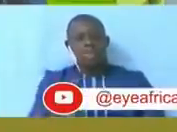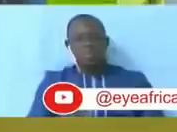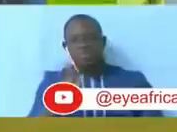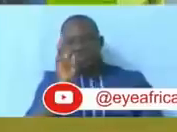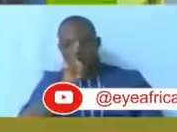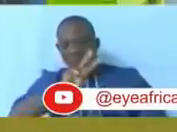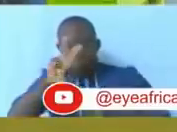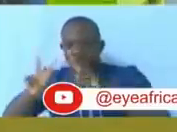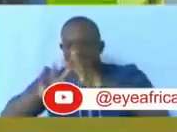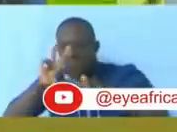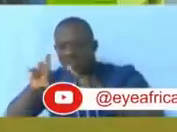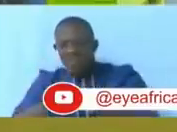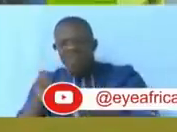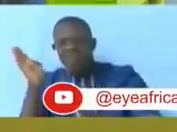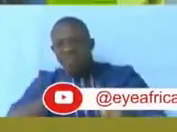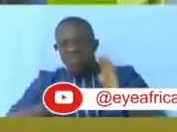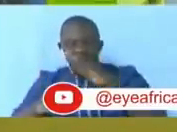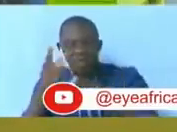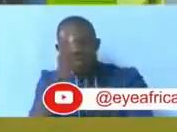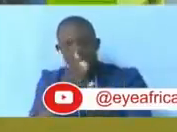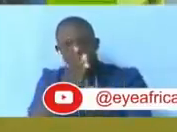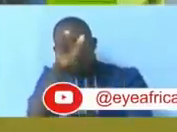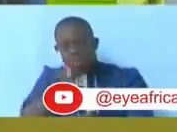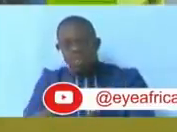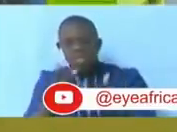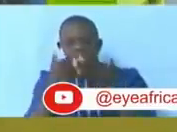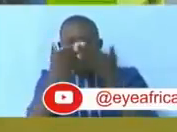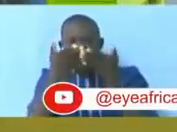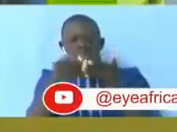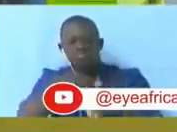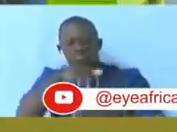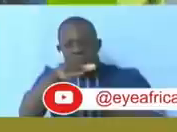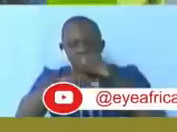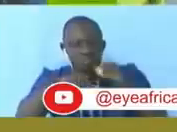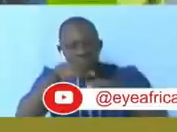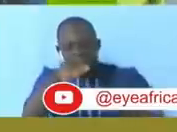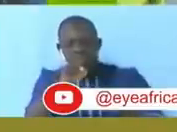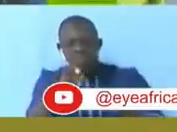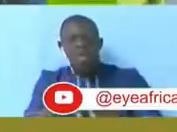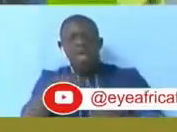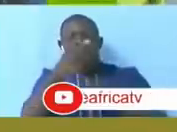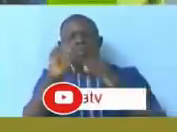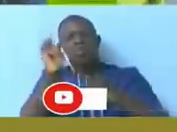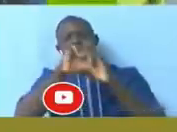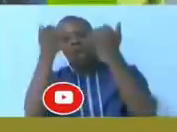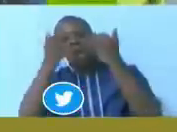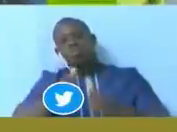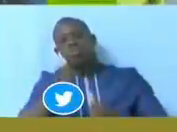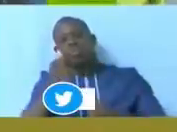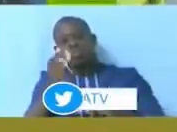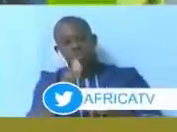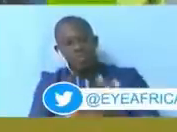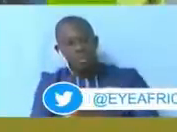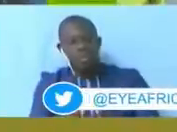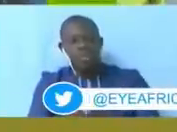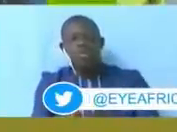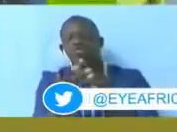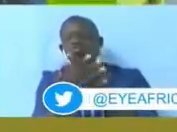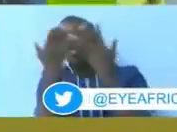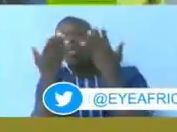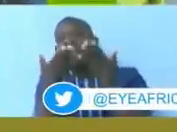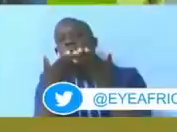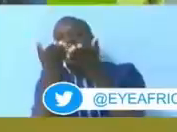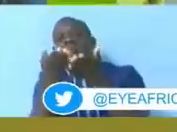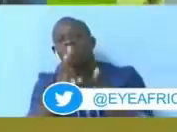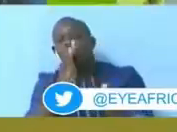testimony against him. Say the following nata ki say dan rel di me alon ko man ki say dan tilindi ngode me alon ko ay wala la kan. Some of them they promised them that they